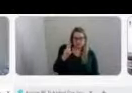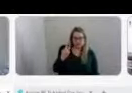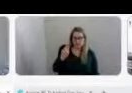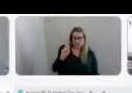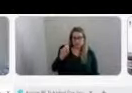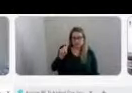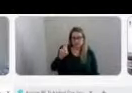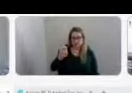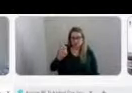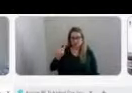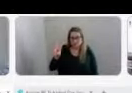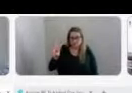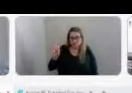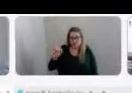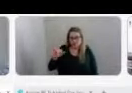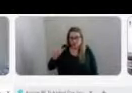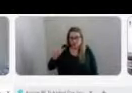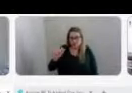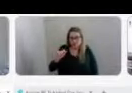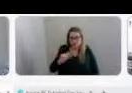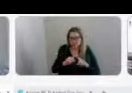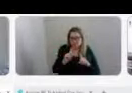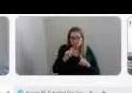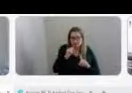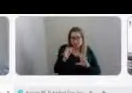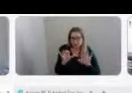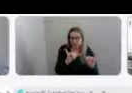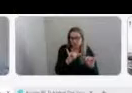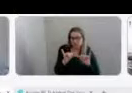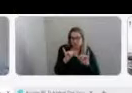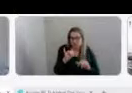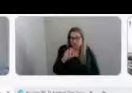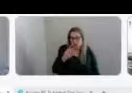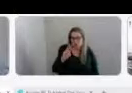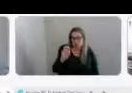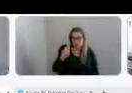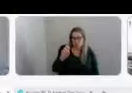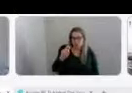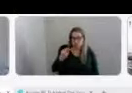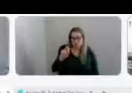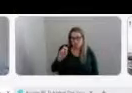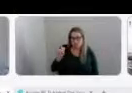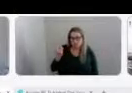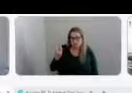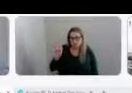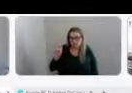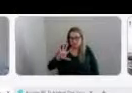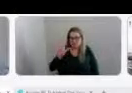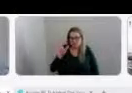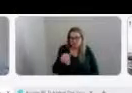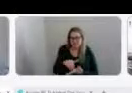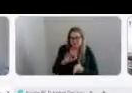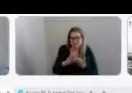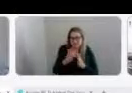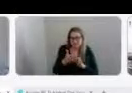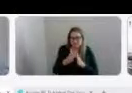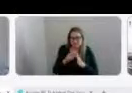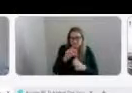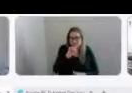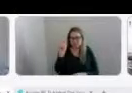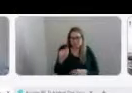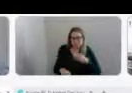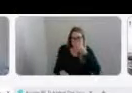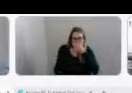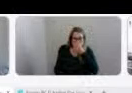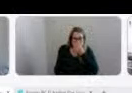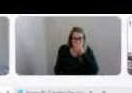distant suburbs of marana and oro valley and actually have much closer ties to midtown tucson these designing